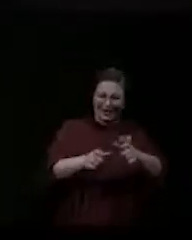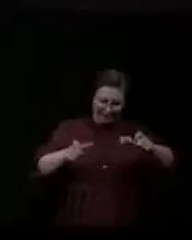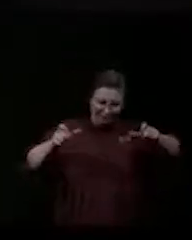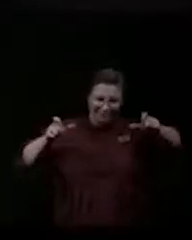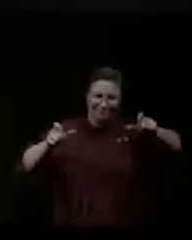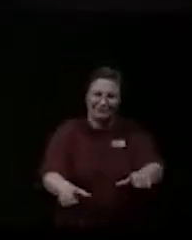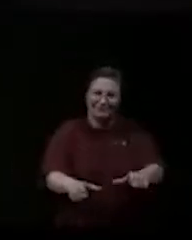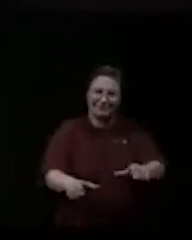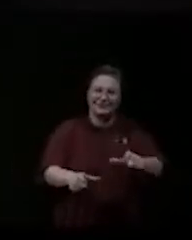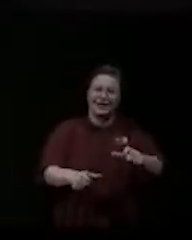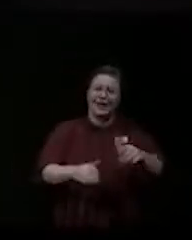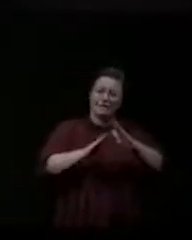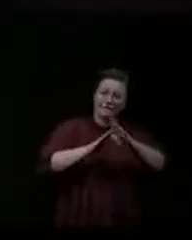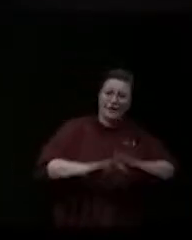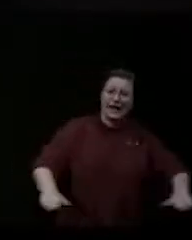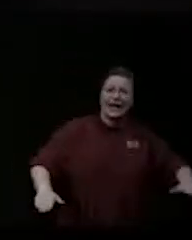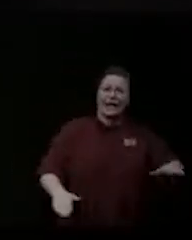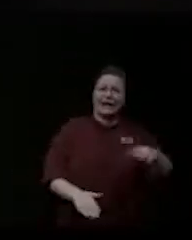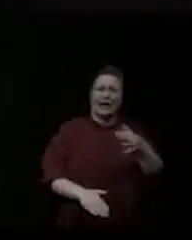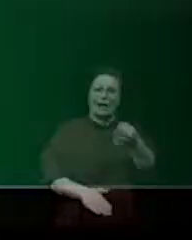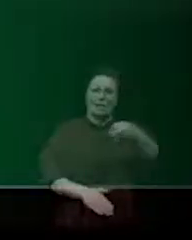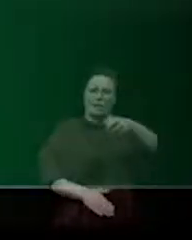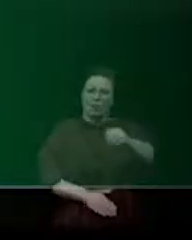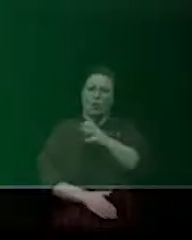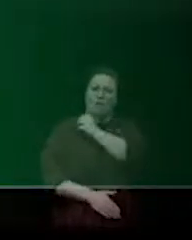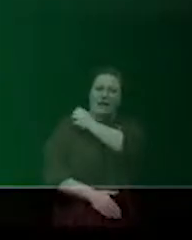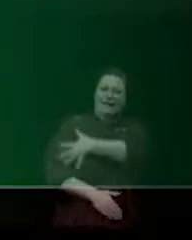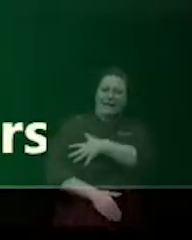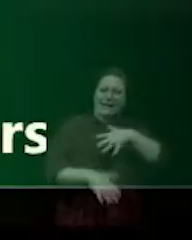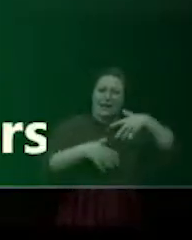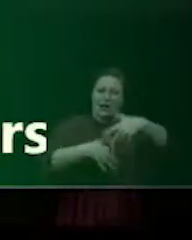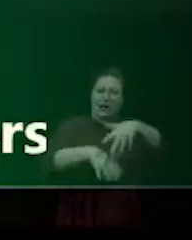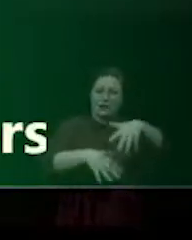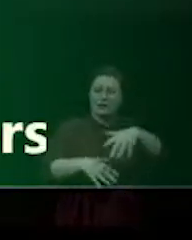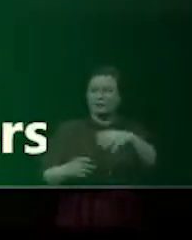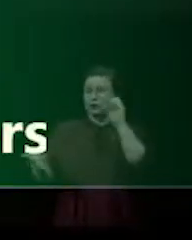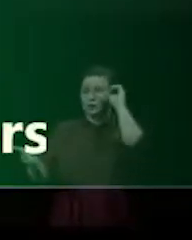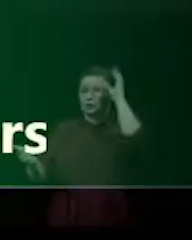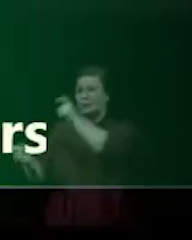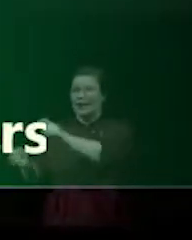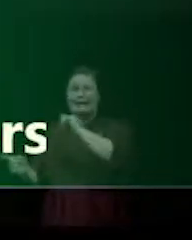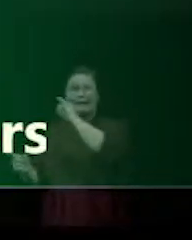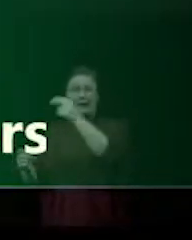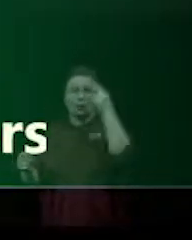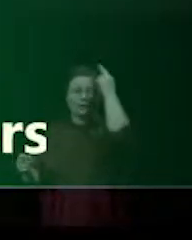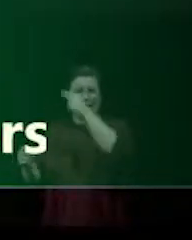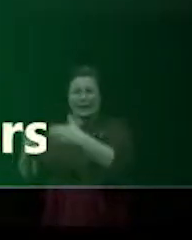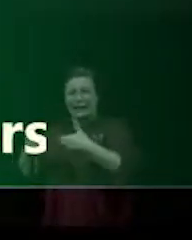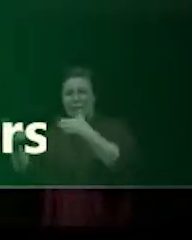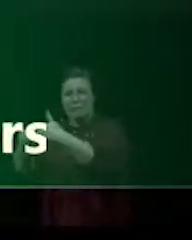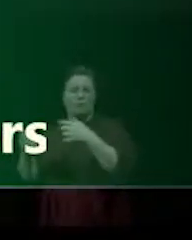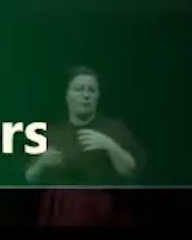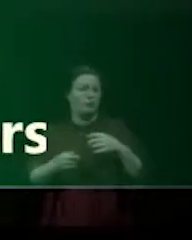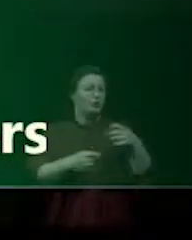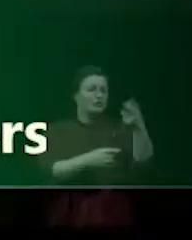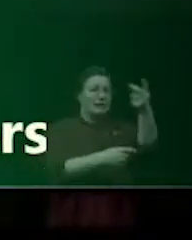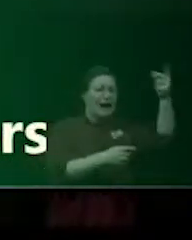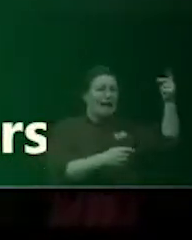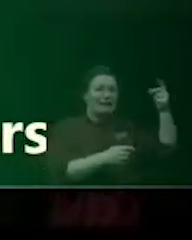peaceful pro-Palestinian protests, led by students on university campuses, and other restrictions